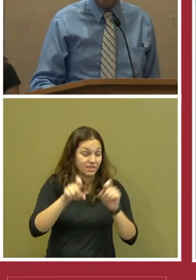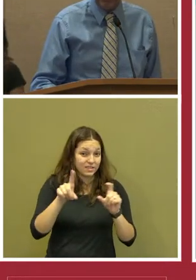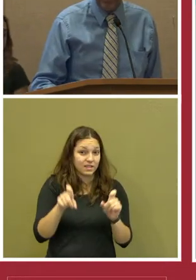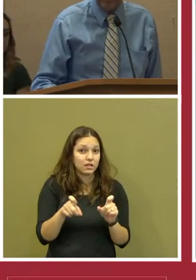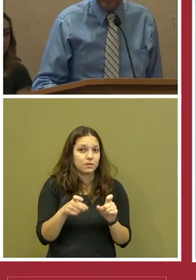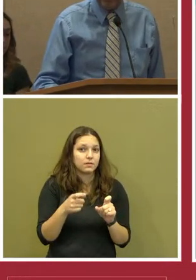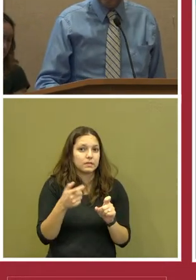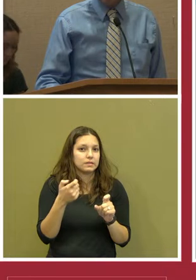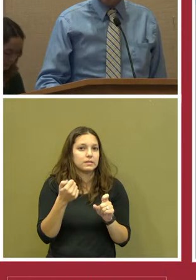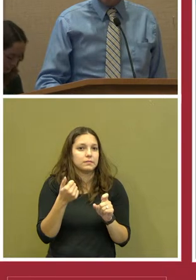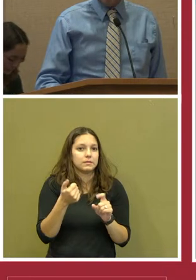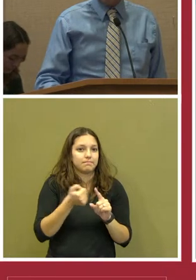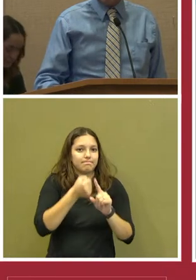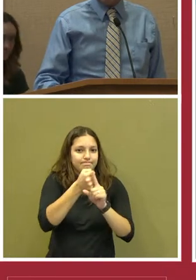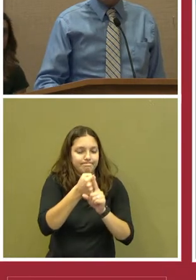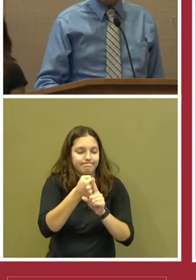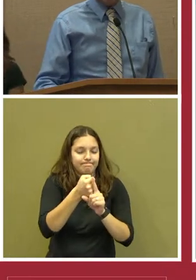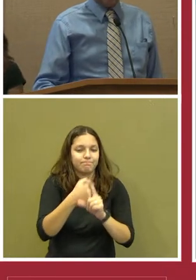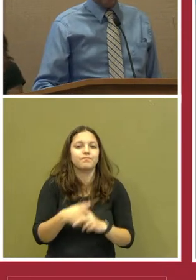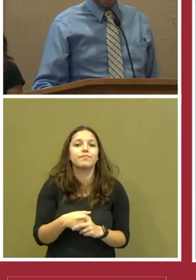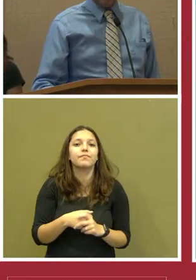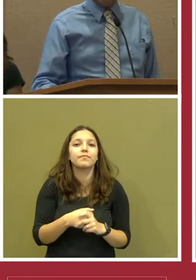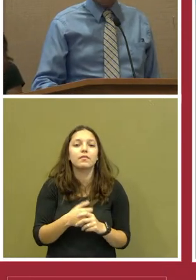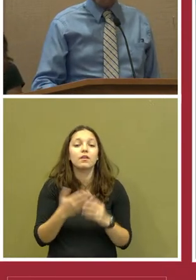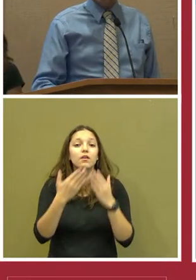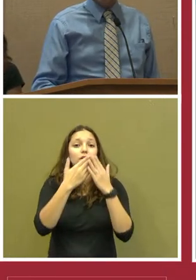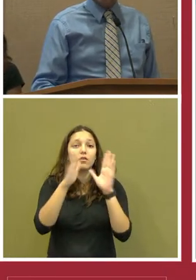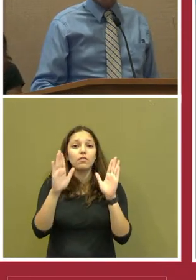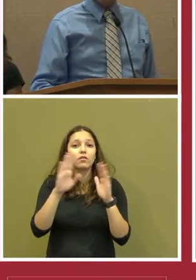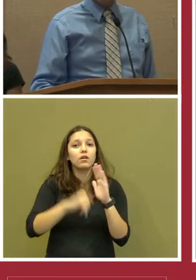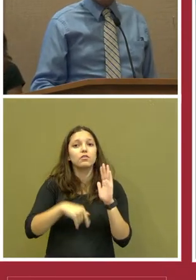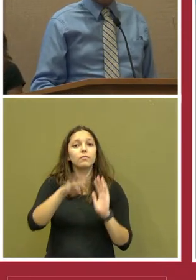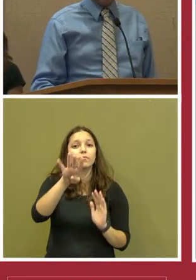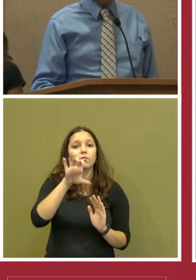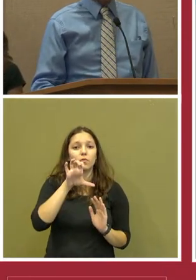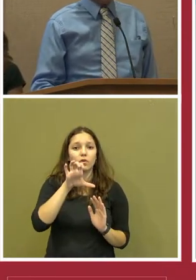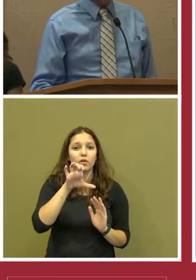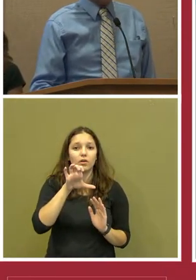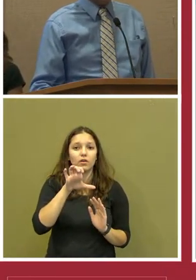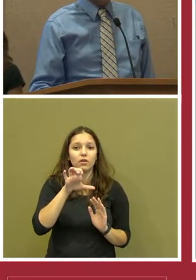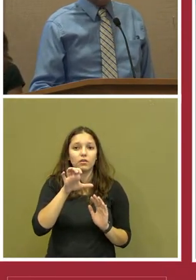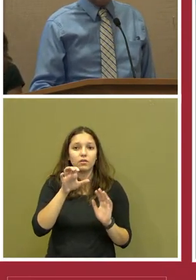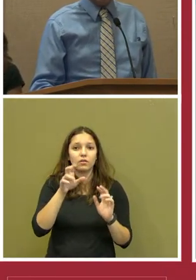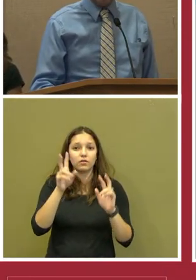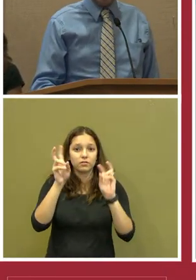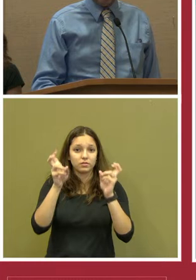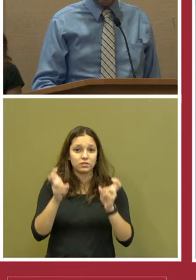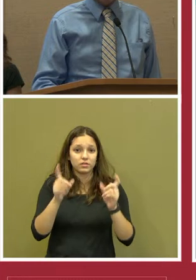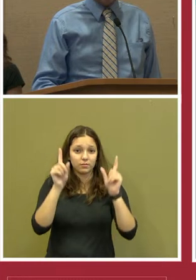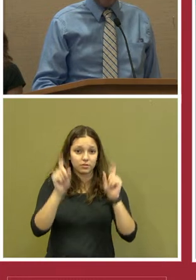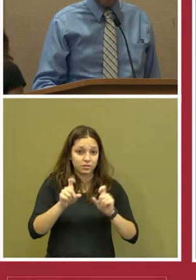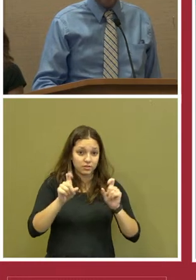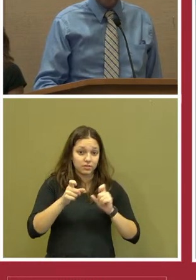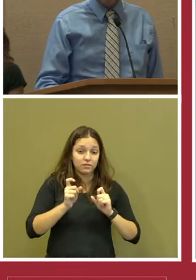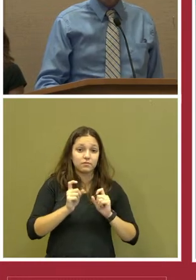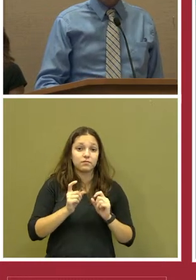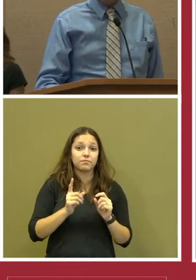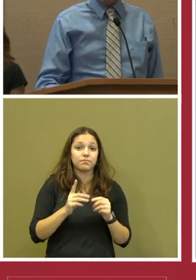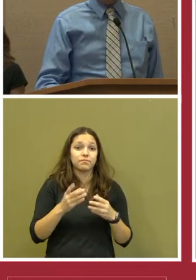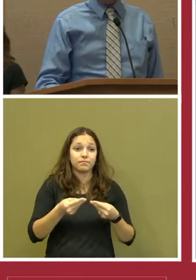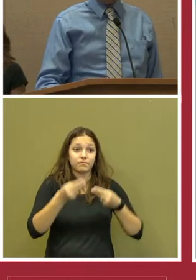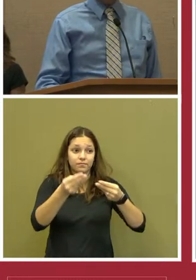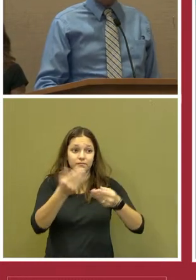took a little bit of a hit. But overall, we had about just under 400 subject exams that we gave last May.